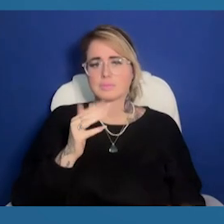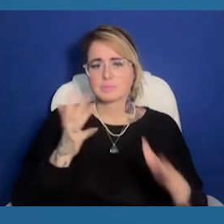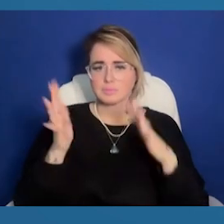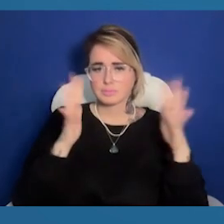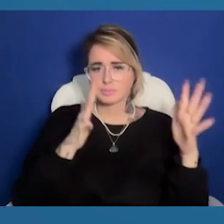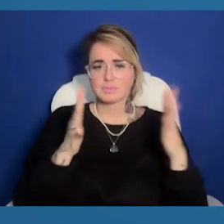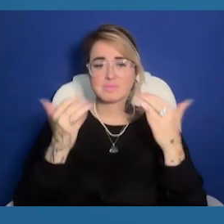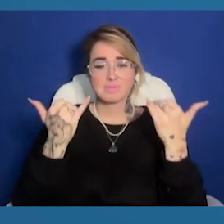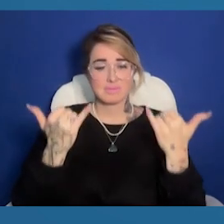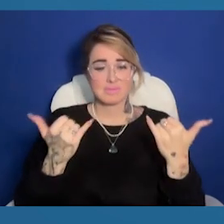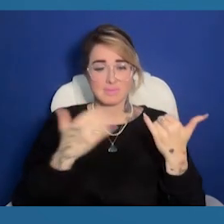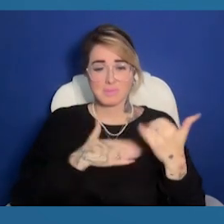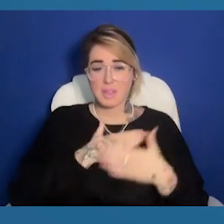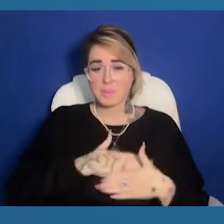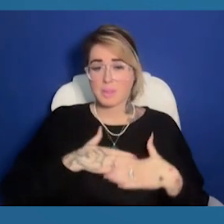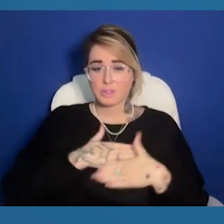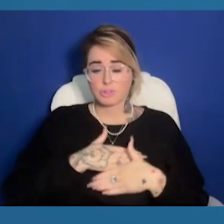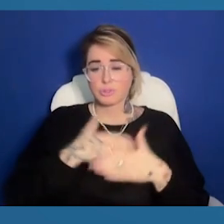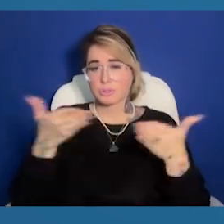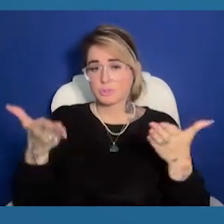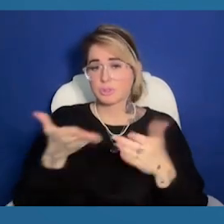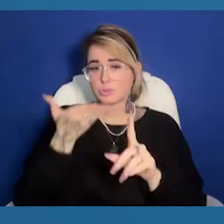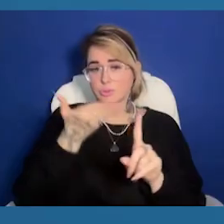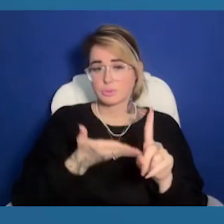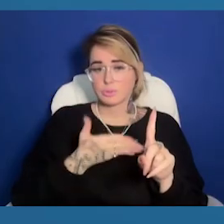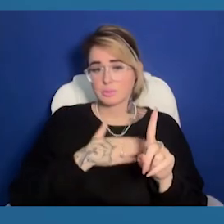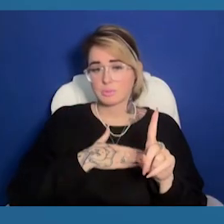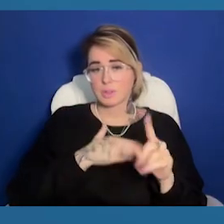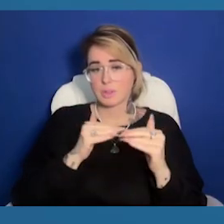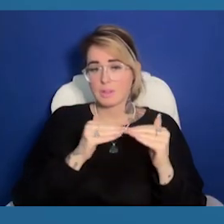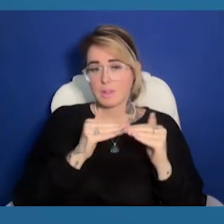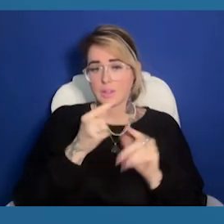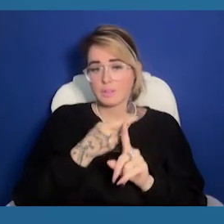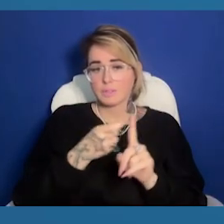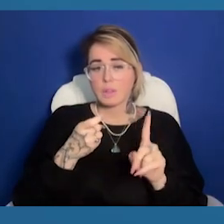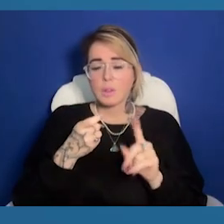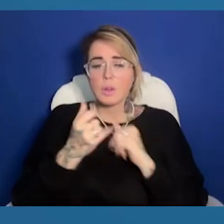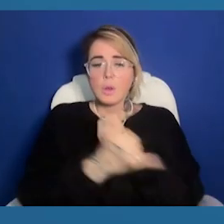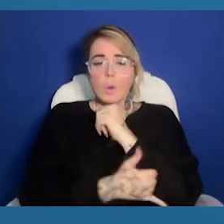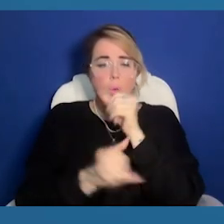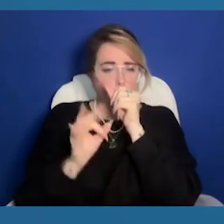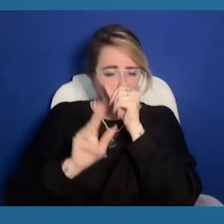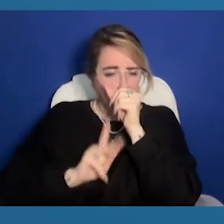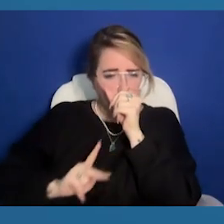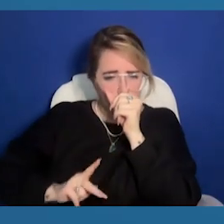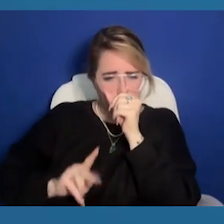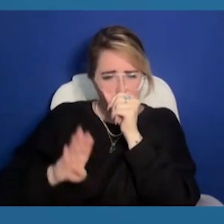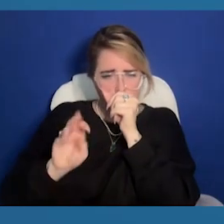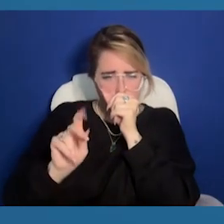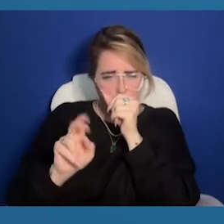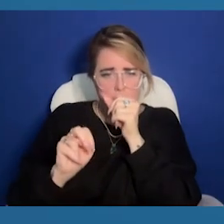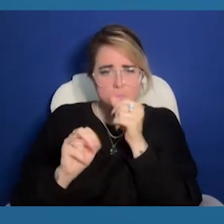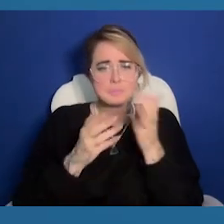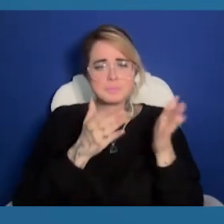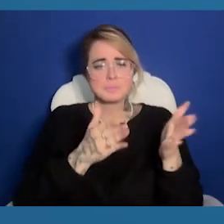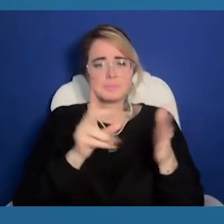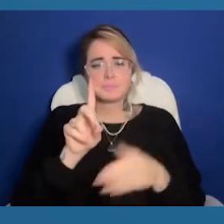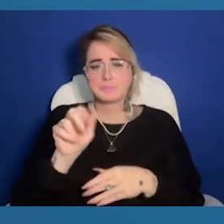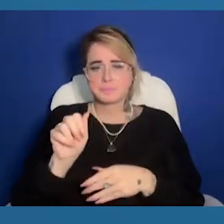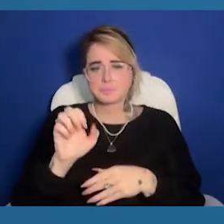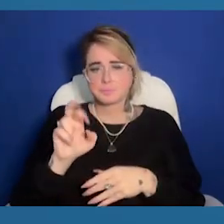And it's my pleasure to introduce my colleague from the County of Kings, Brooklyn District Attorney Eric